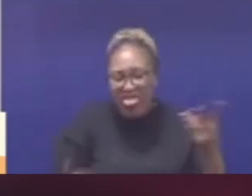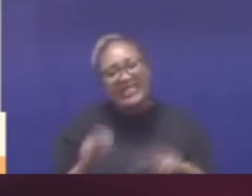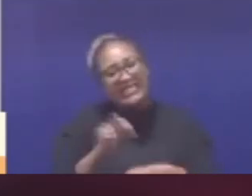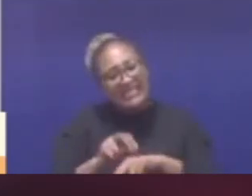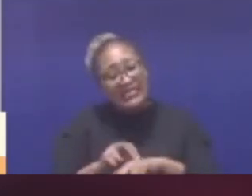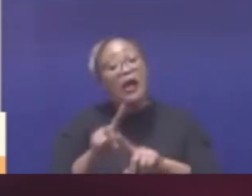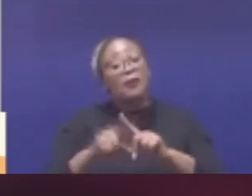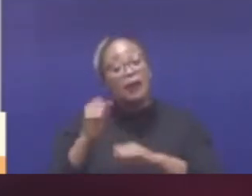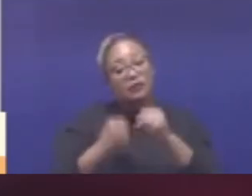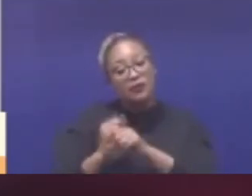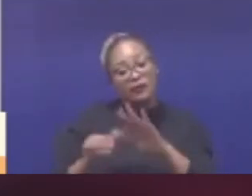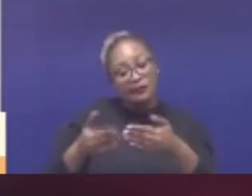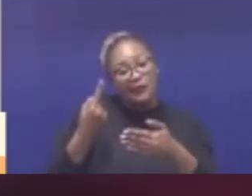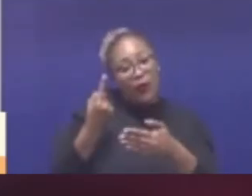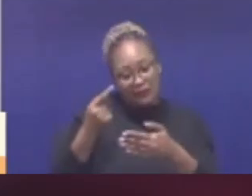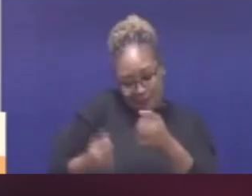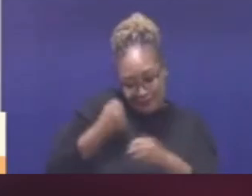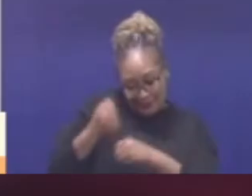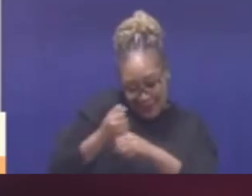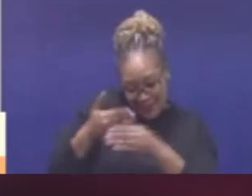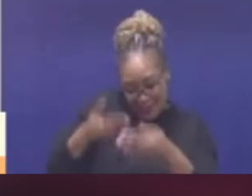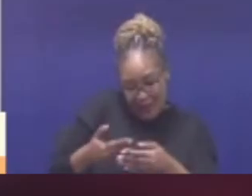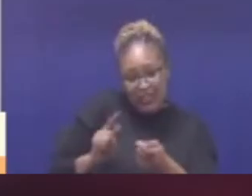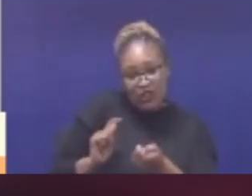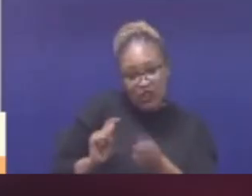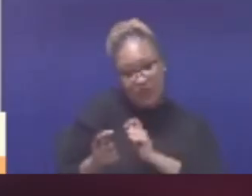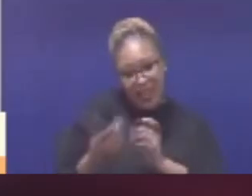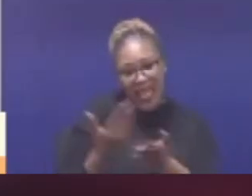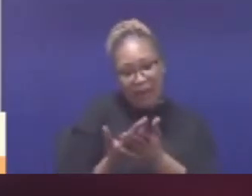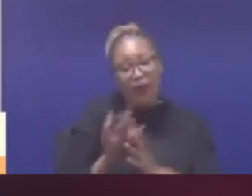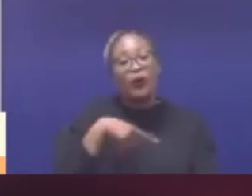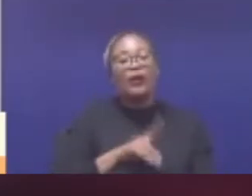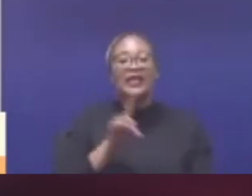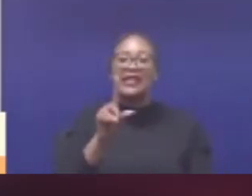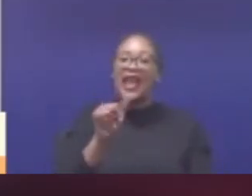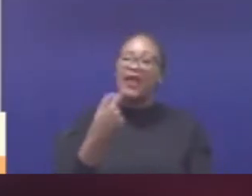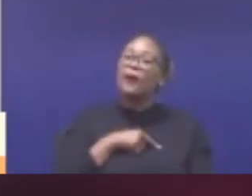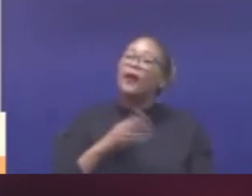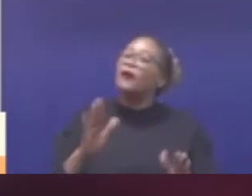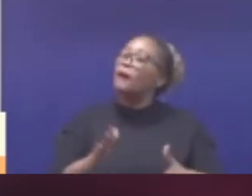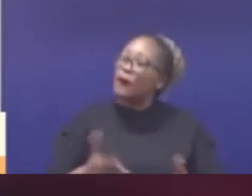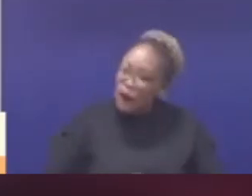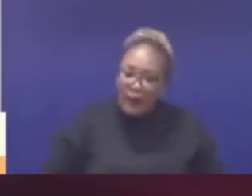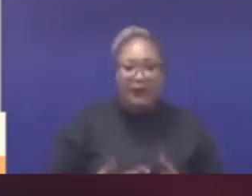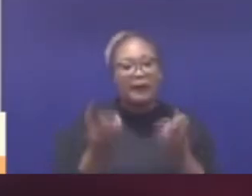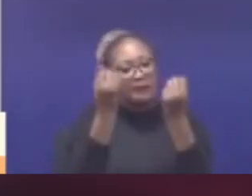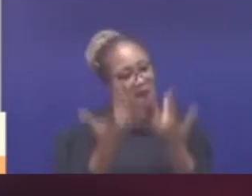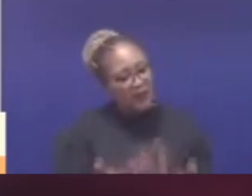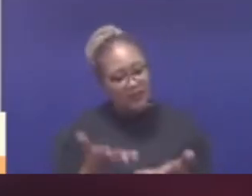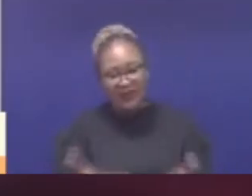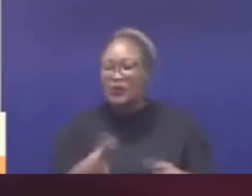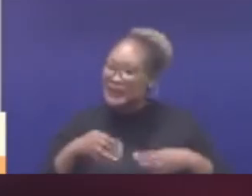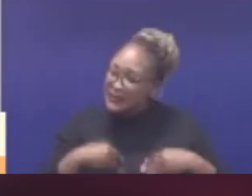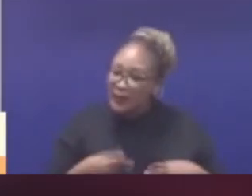year, as a Democratic Alliance, we welcome this budget, as it places learners in the